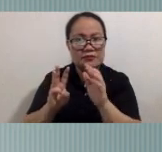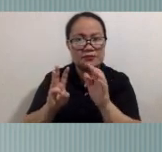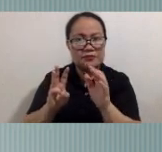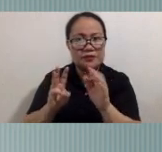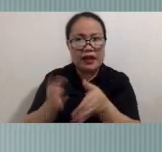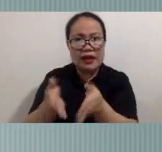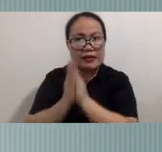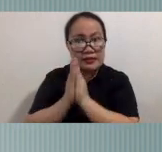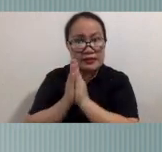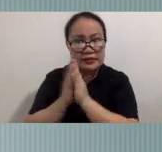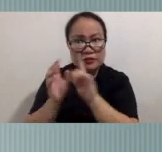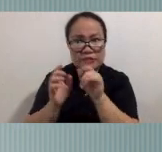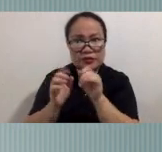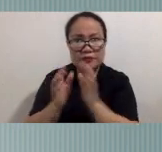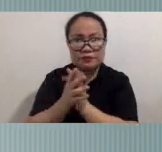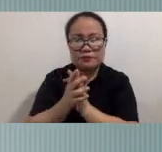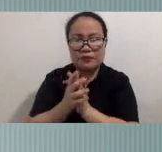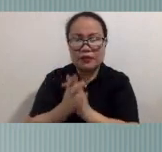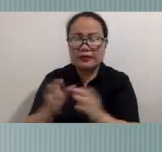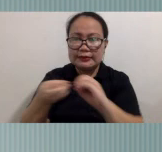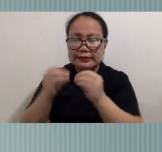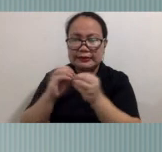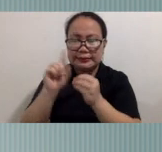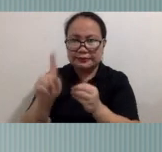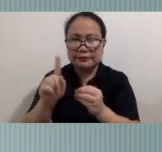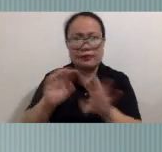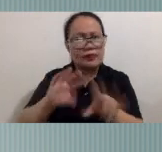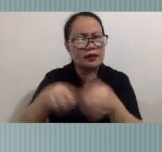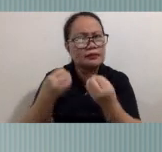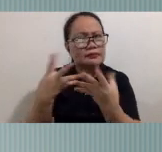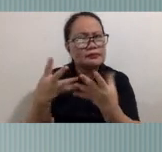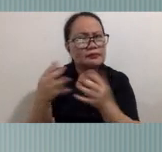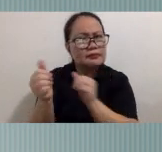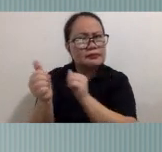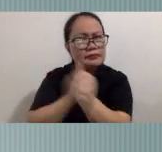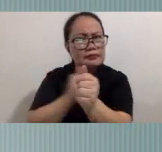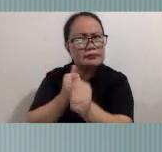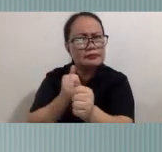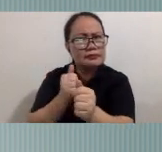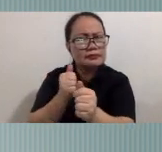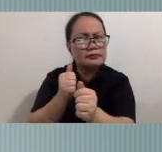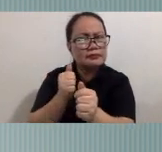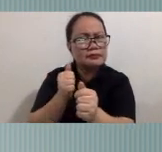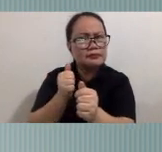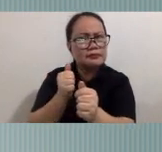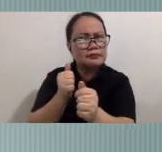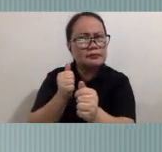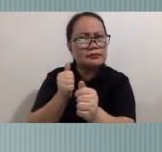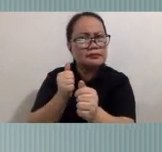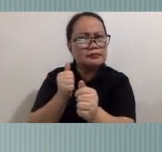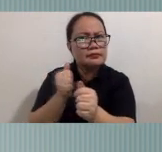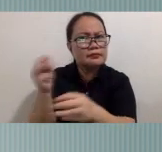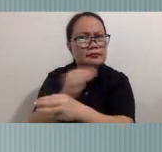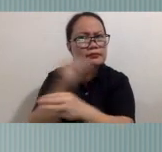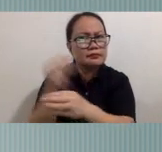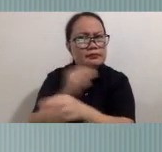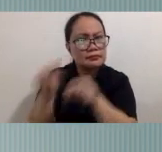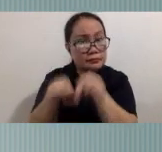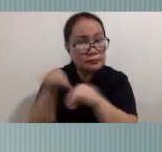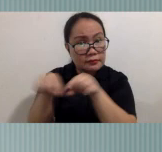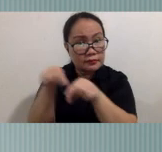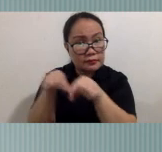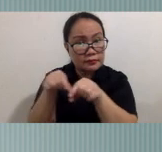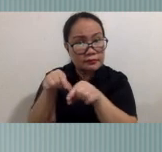6. And that is, ito yung 6 na to. Ano kaya itong 6 na to? So, we will answer the questions.